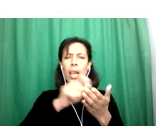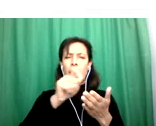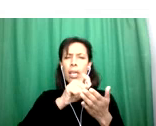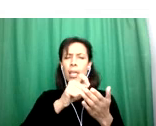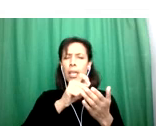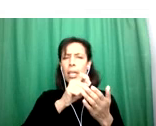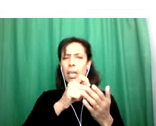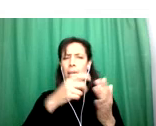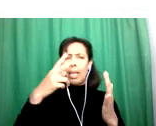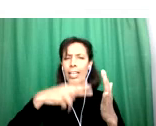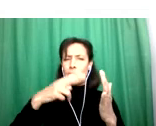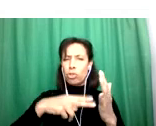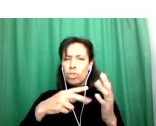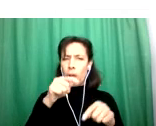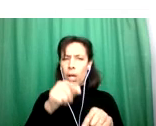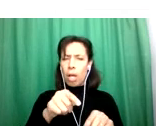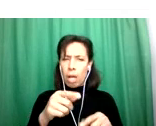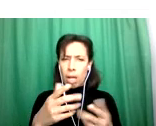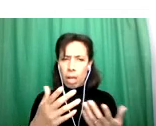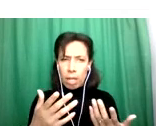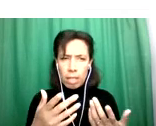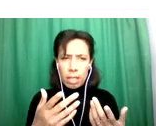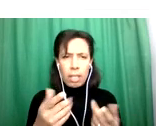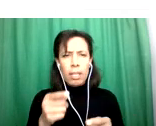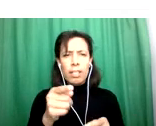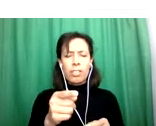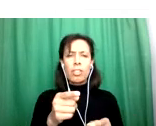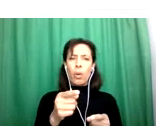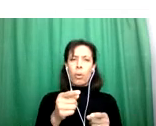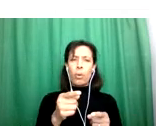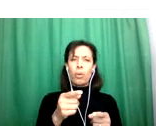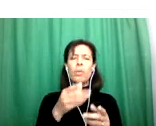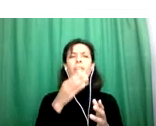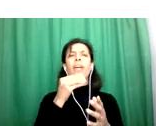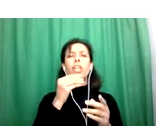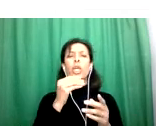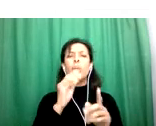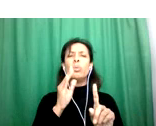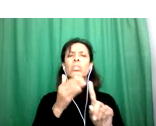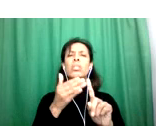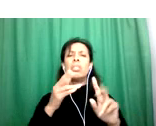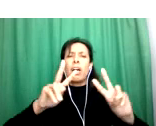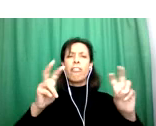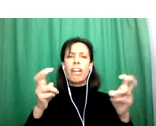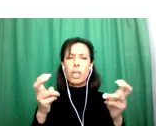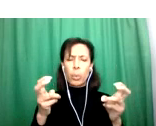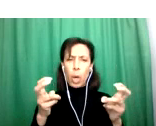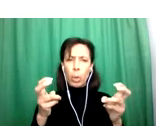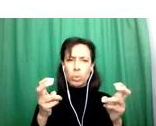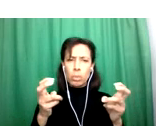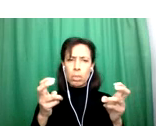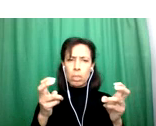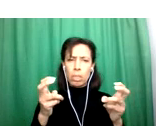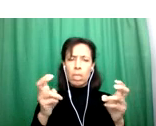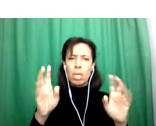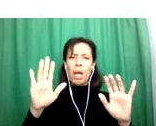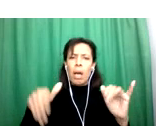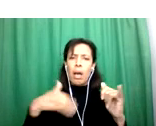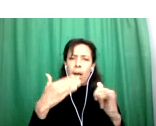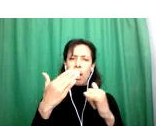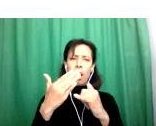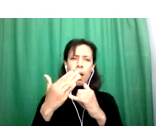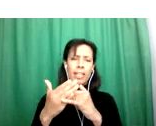So-and-so defines summative assessment as, and they've used a direct quote, which I've covered over here. And then at the end of the direct quote, they've got their